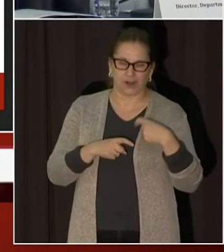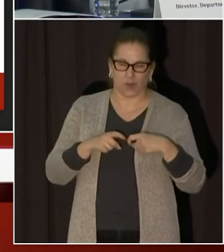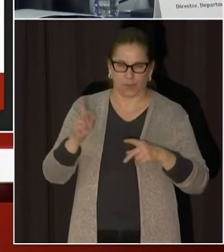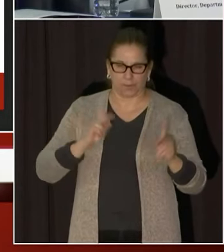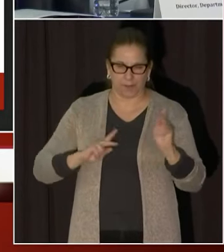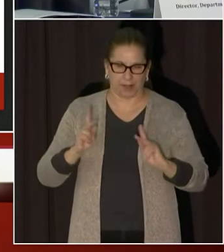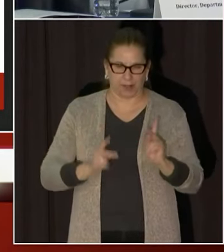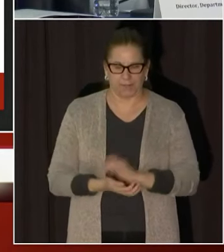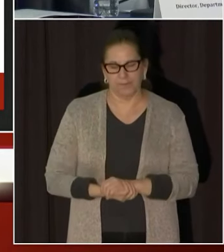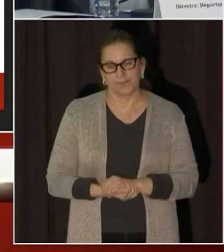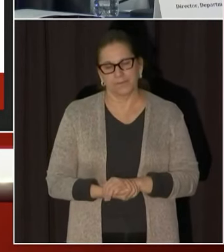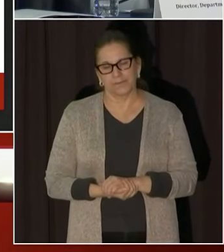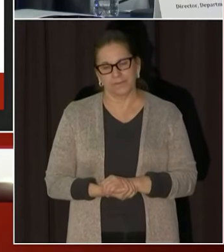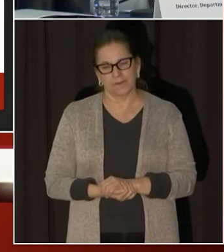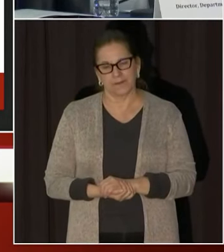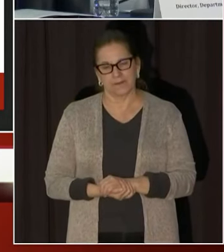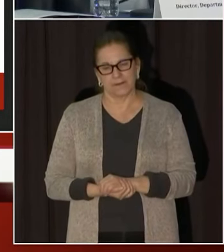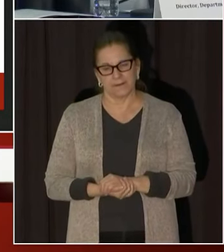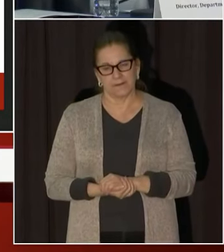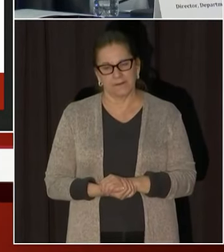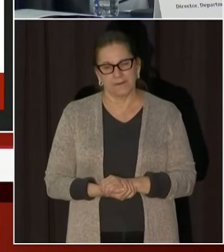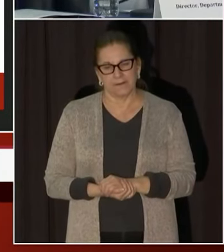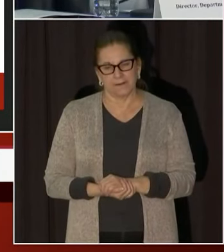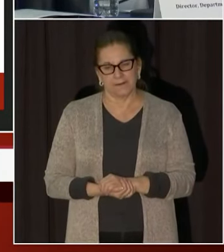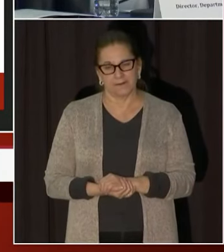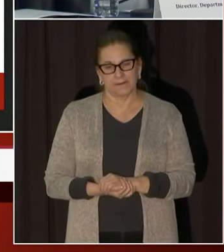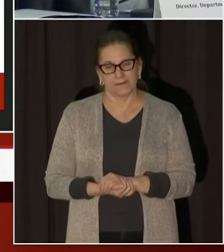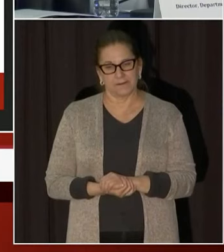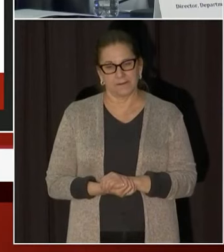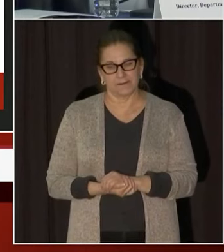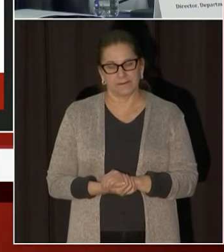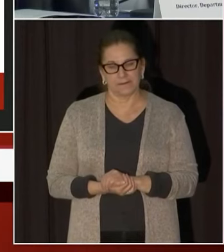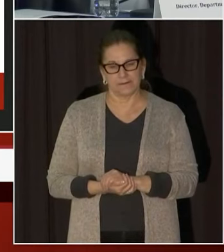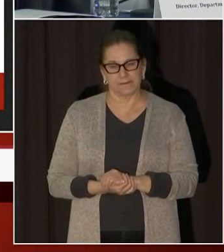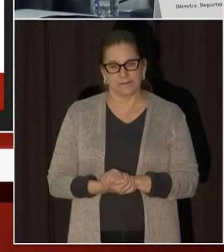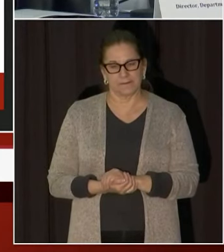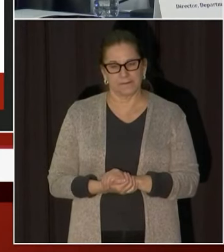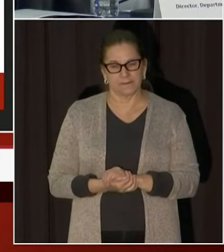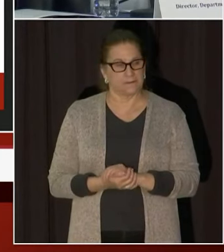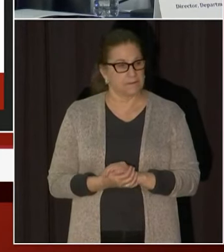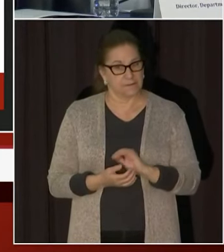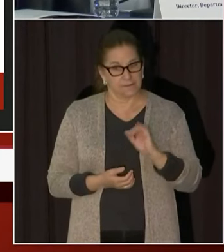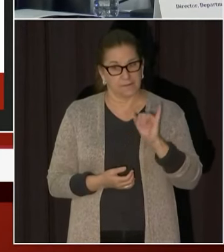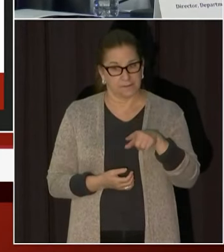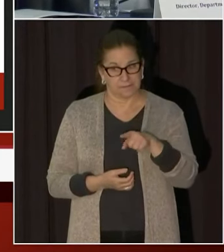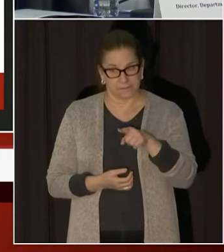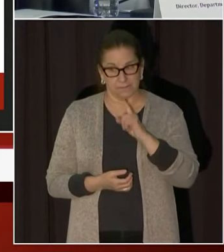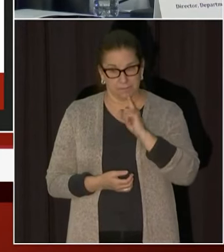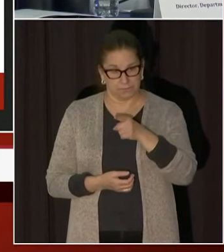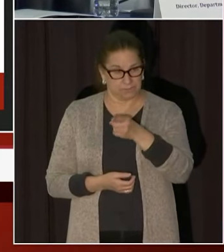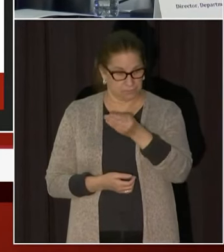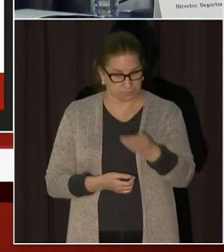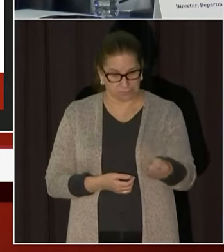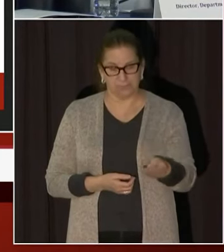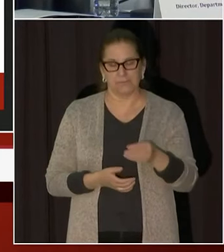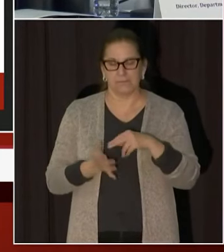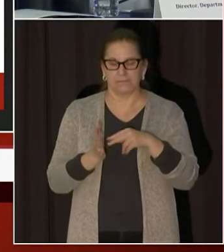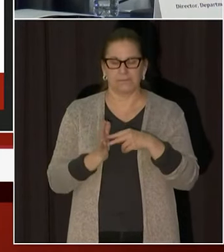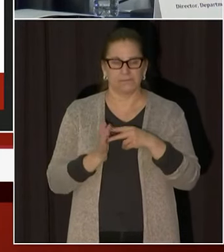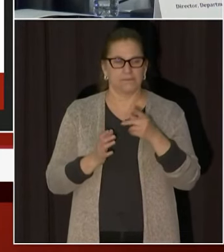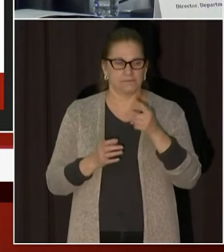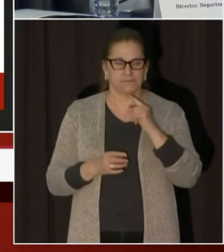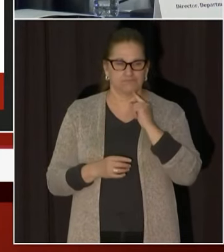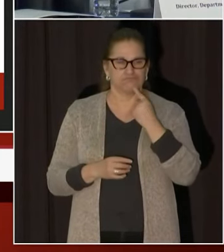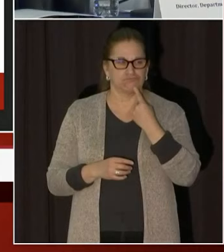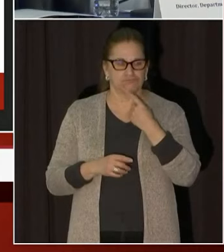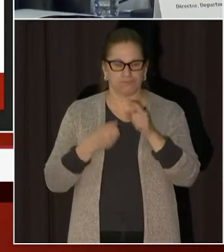risk of household contacts being a significant contributor to our ongoing transmission in the district. The other thing